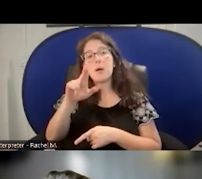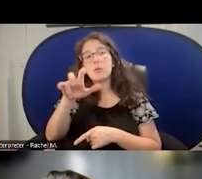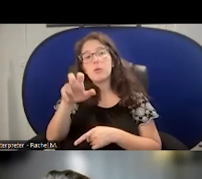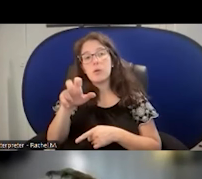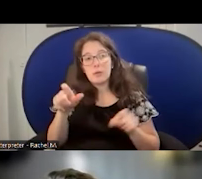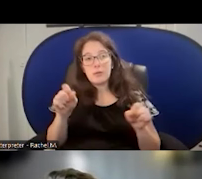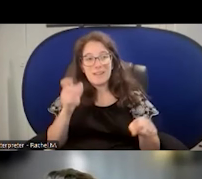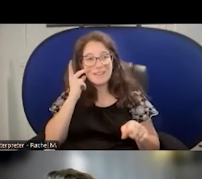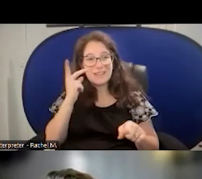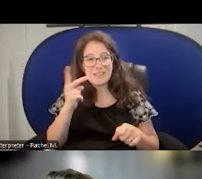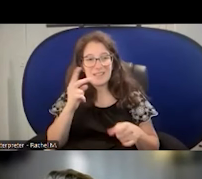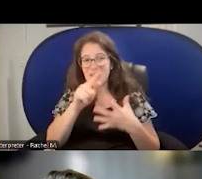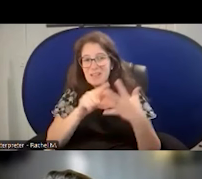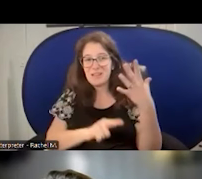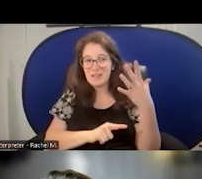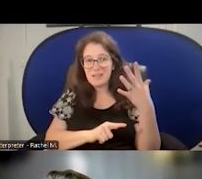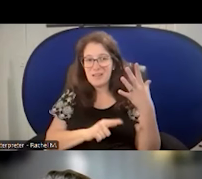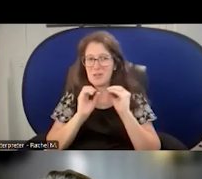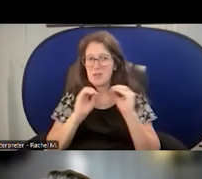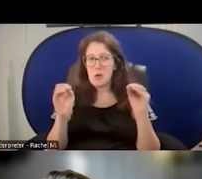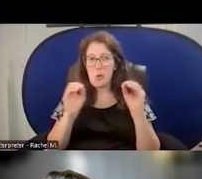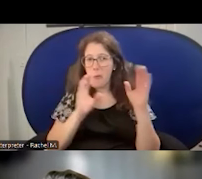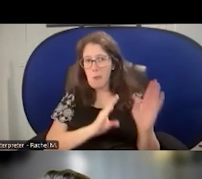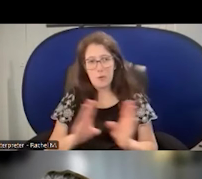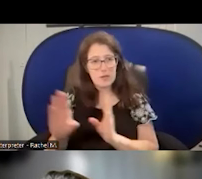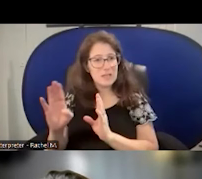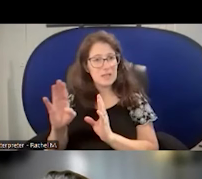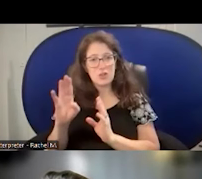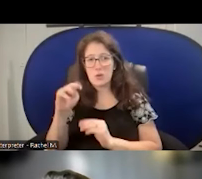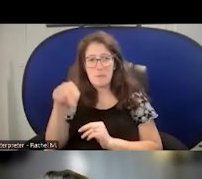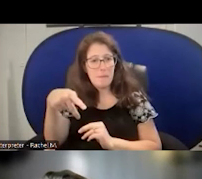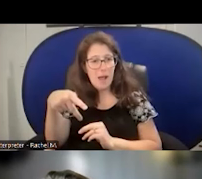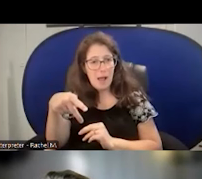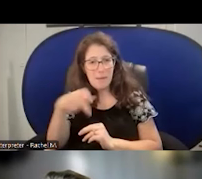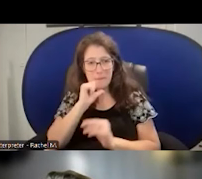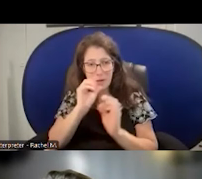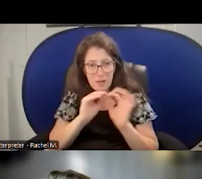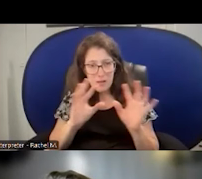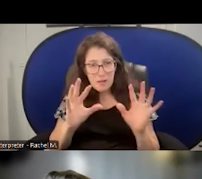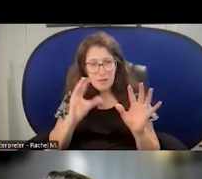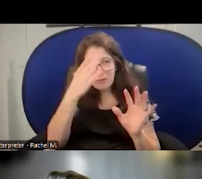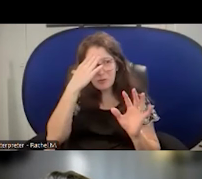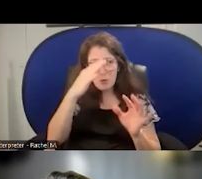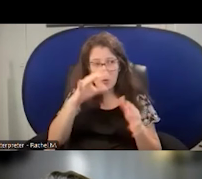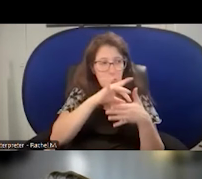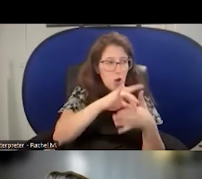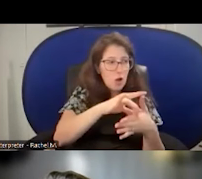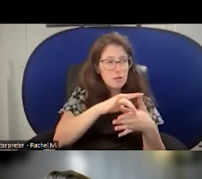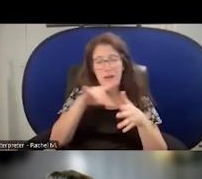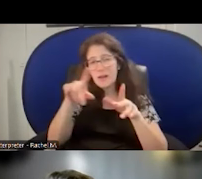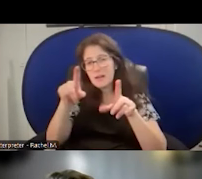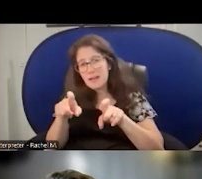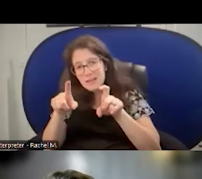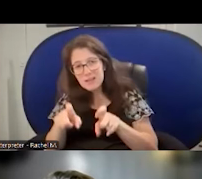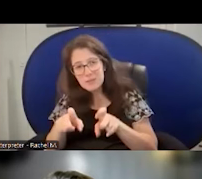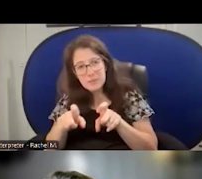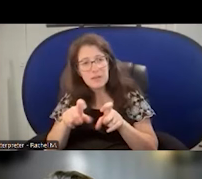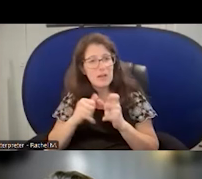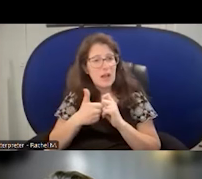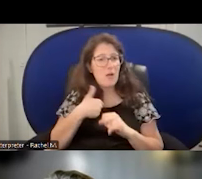is no organizational method. So our students have no way of knowing what's content, what are assessments, how they're supposed to